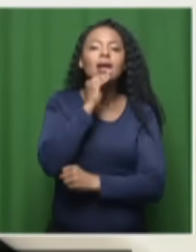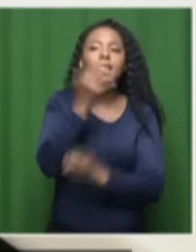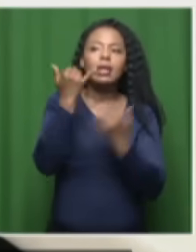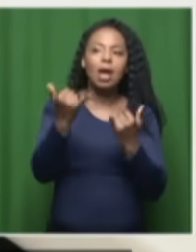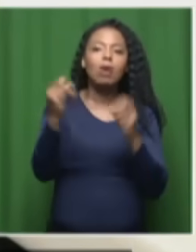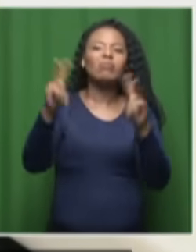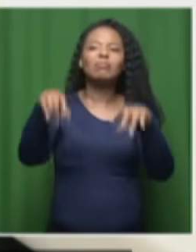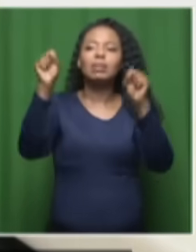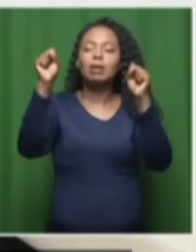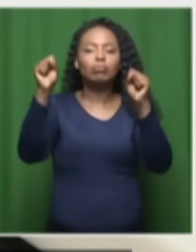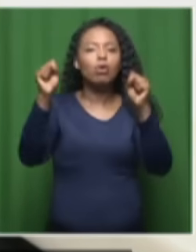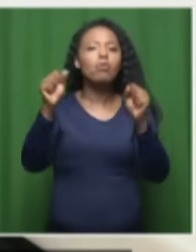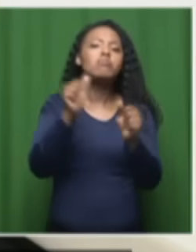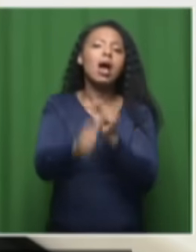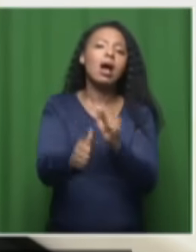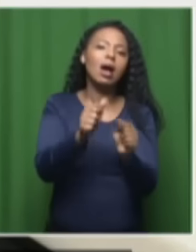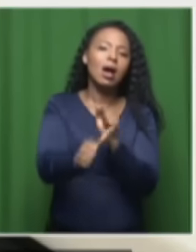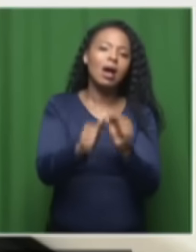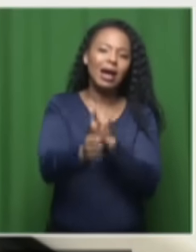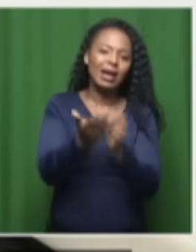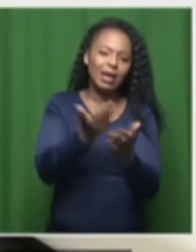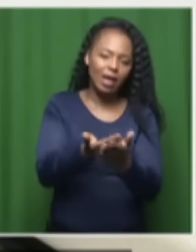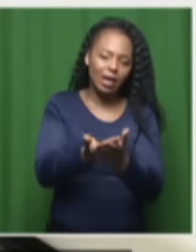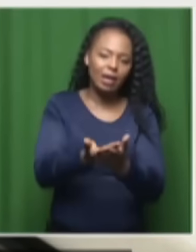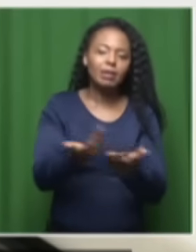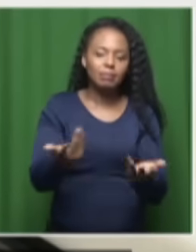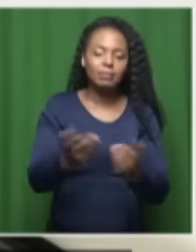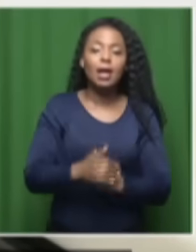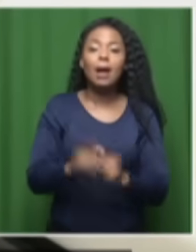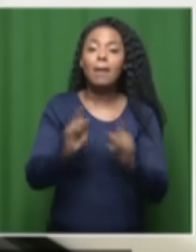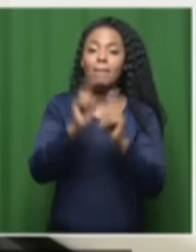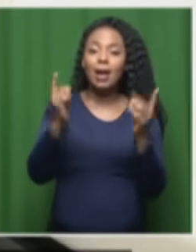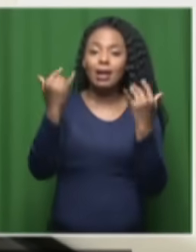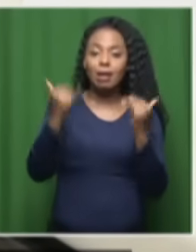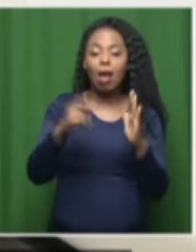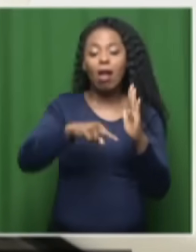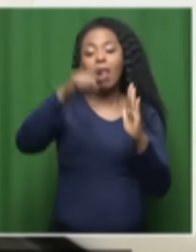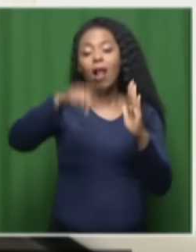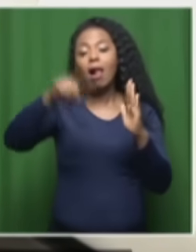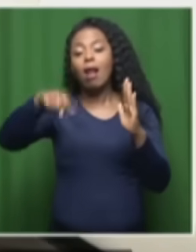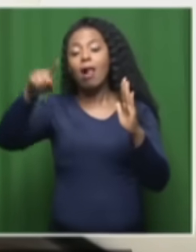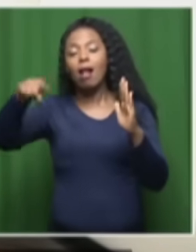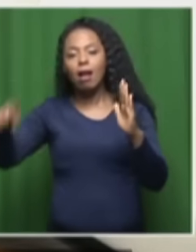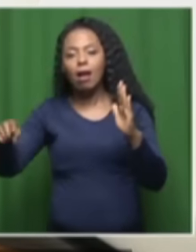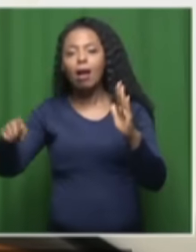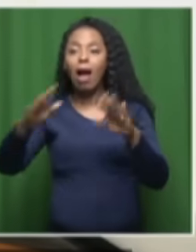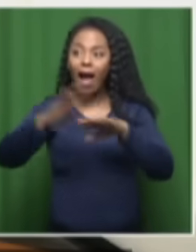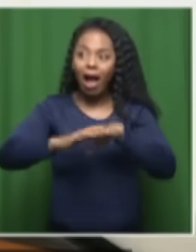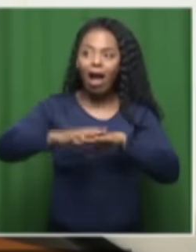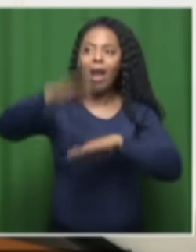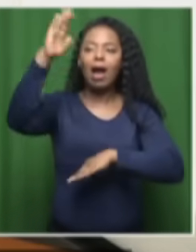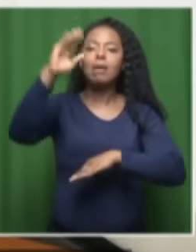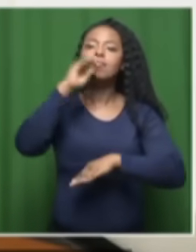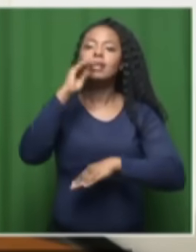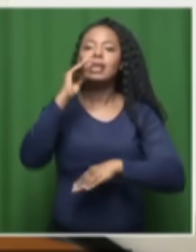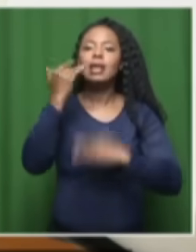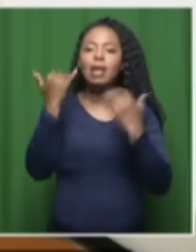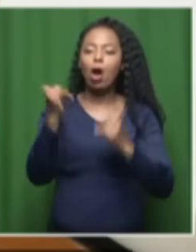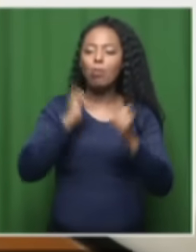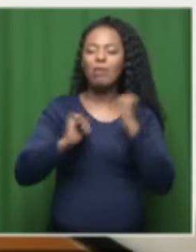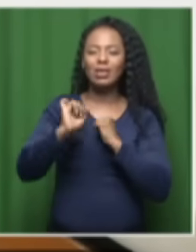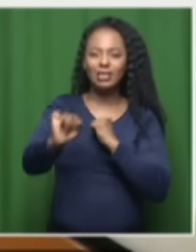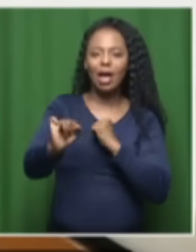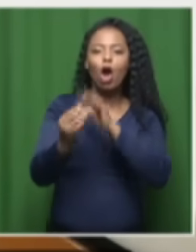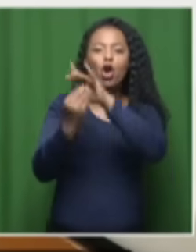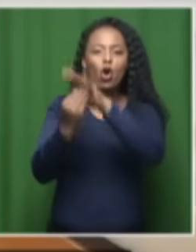load shedding gap. But we saw from our graph that try as we might, the performance of the coal fleet is dropping year on